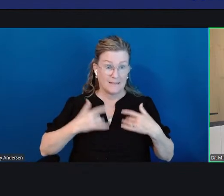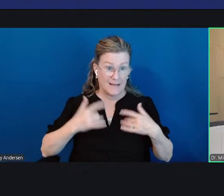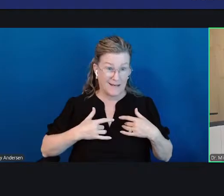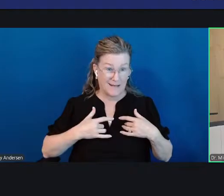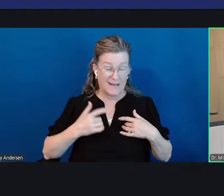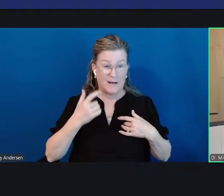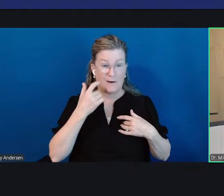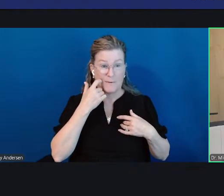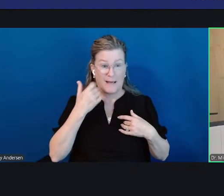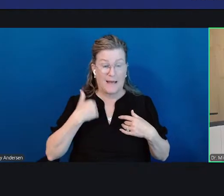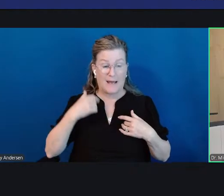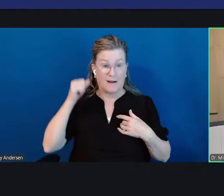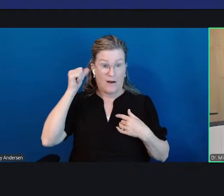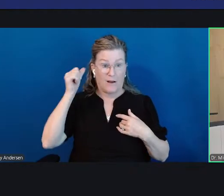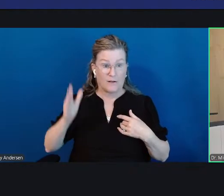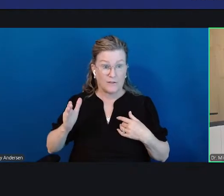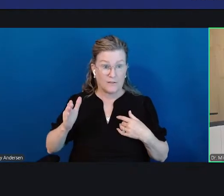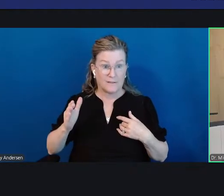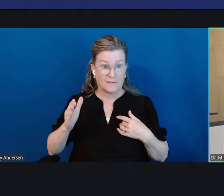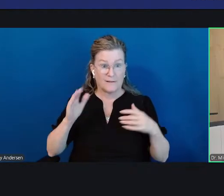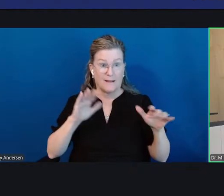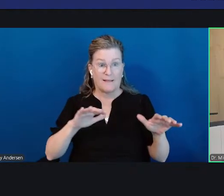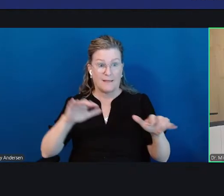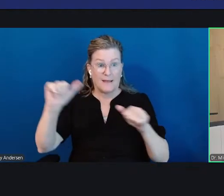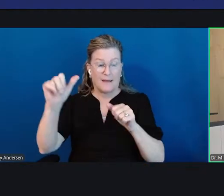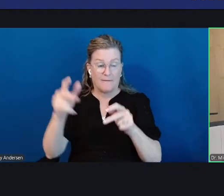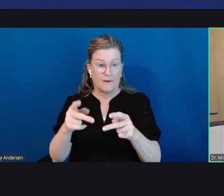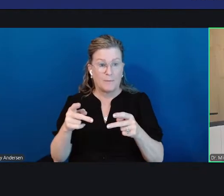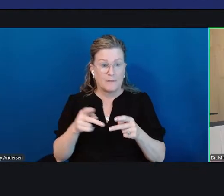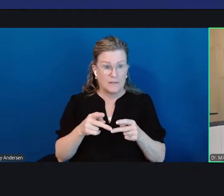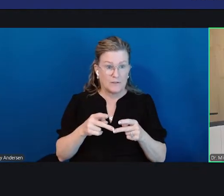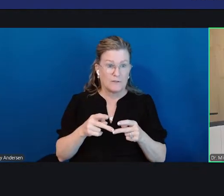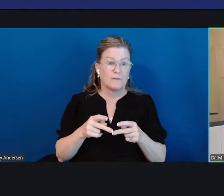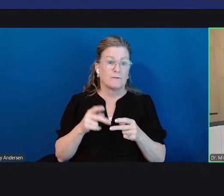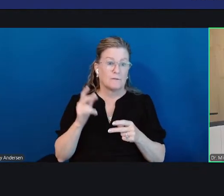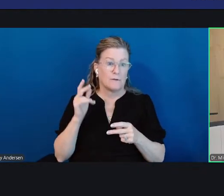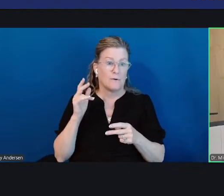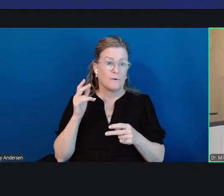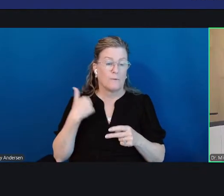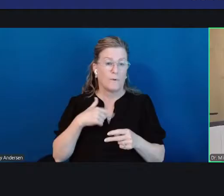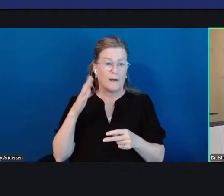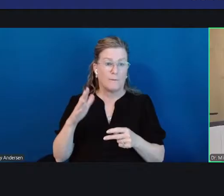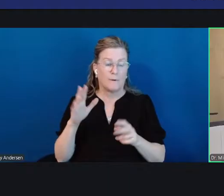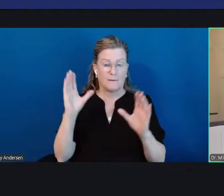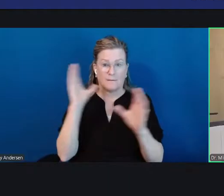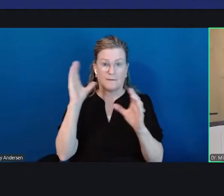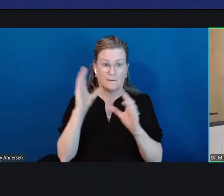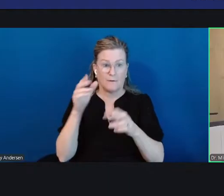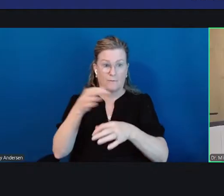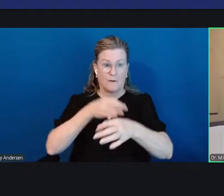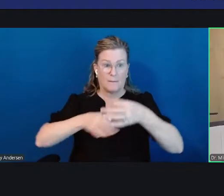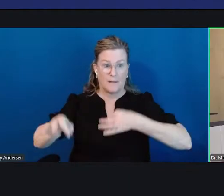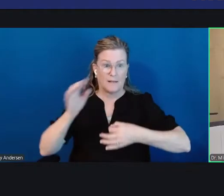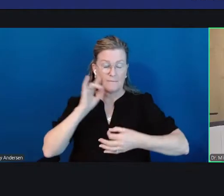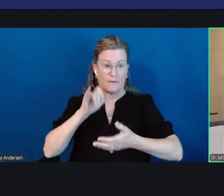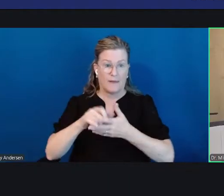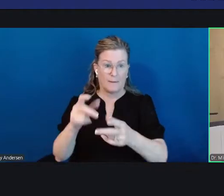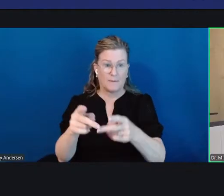recently had an audiologist vacate their position. So we'll be seeking a replacement for that